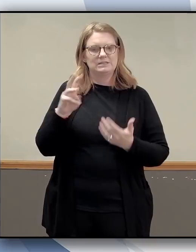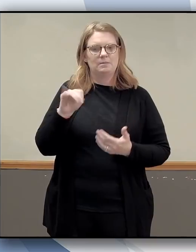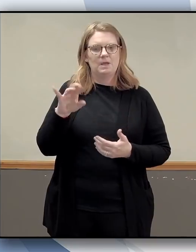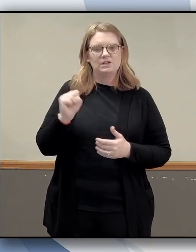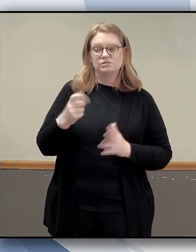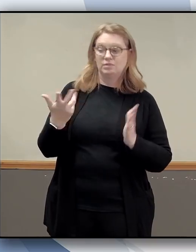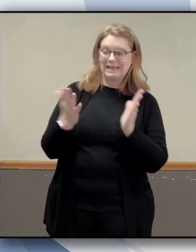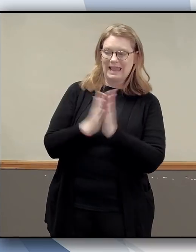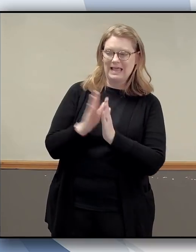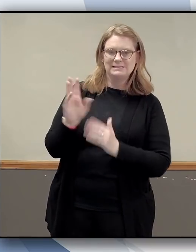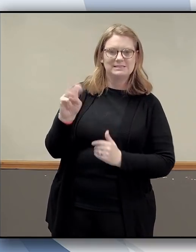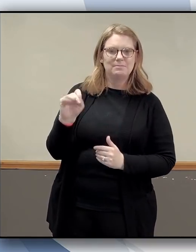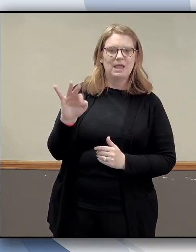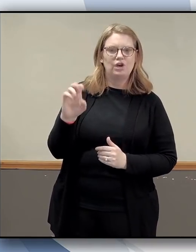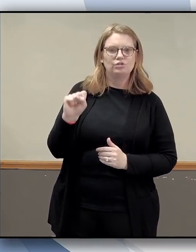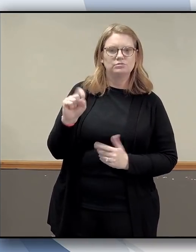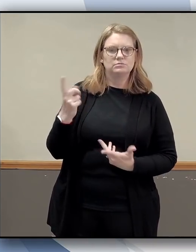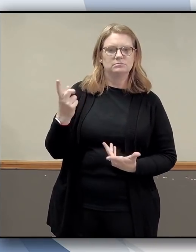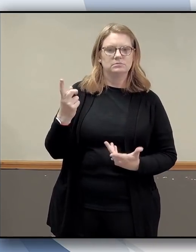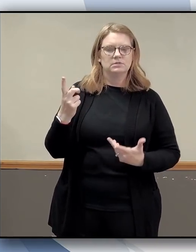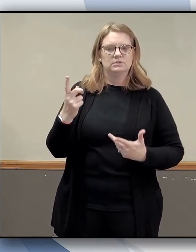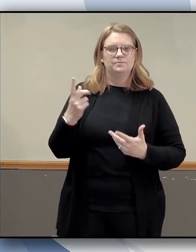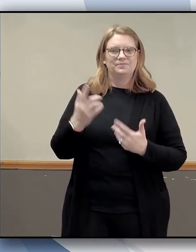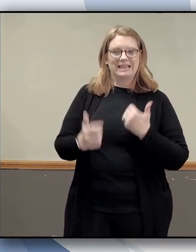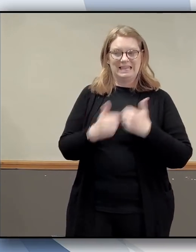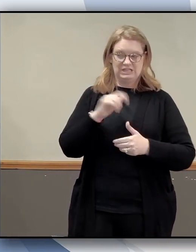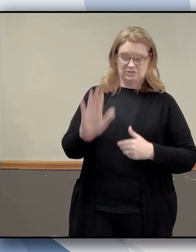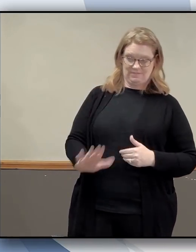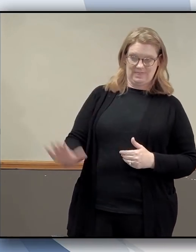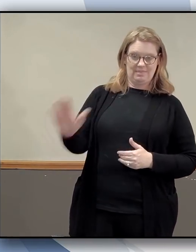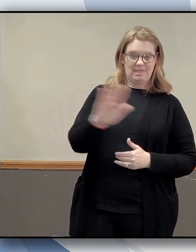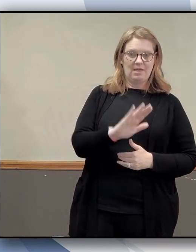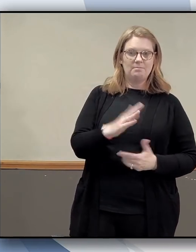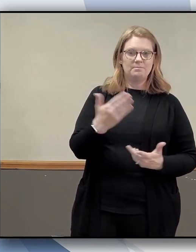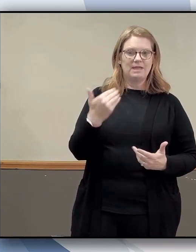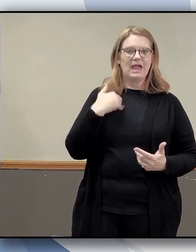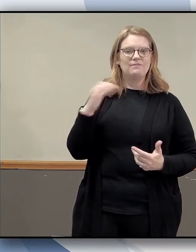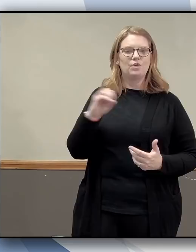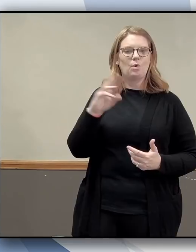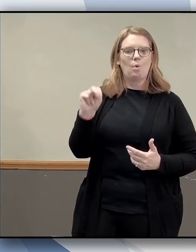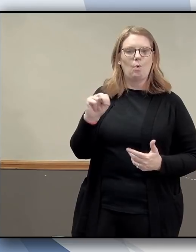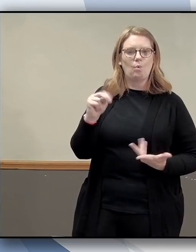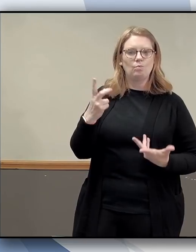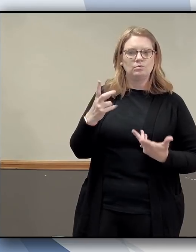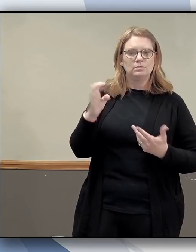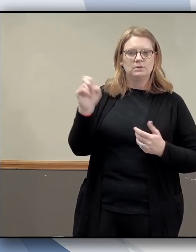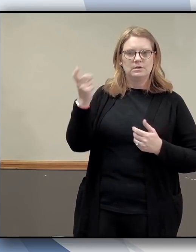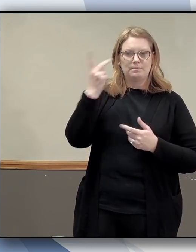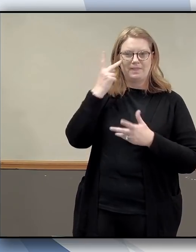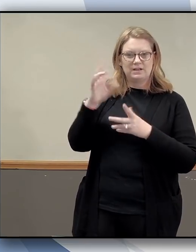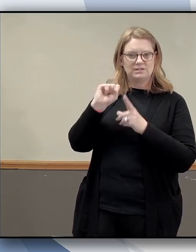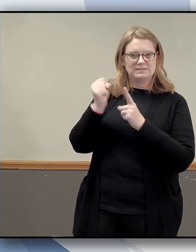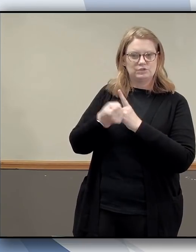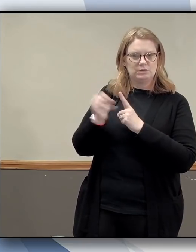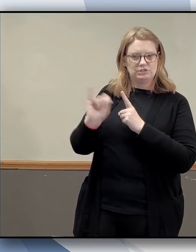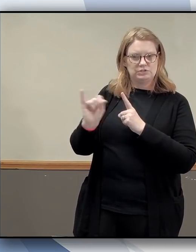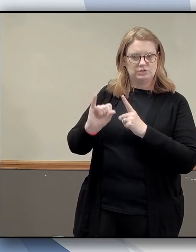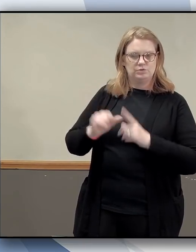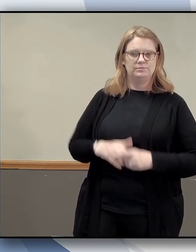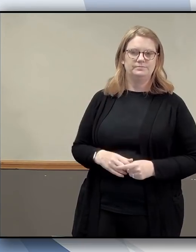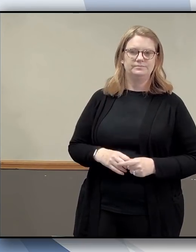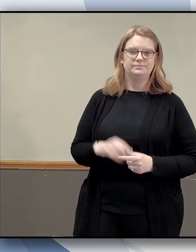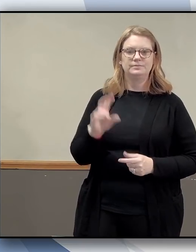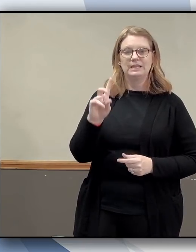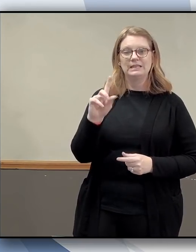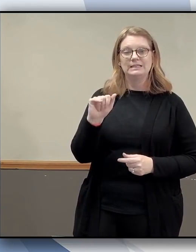of the mayors, and because each of them are also dealing with their own internal political situations as well.